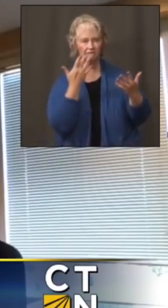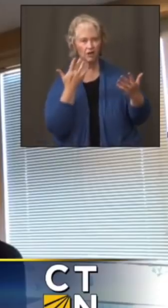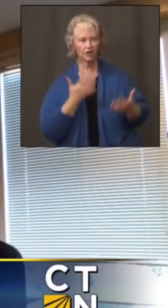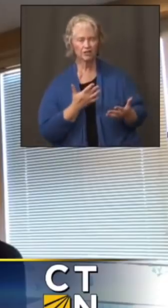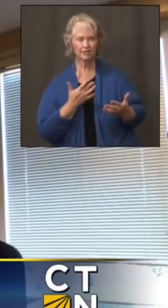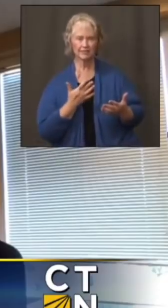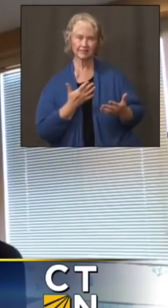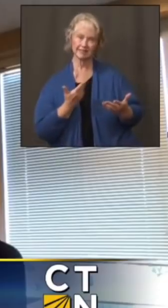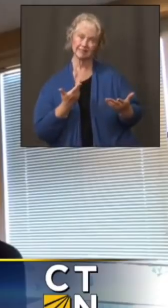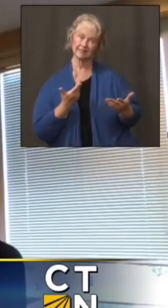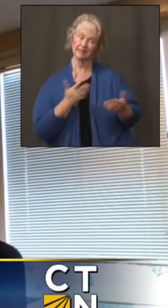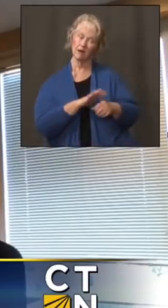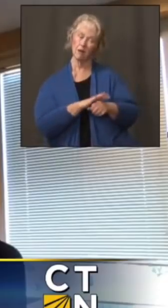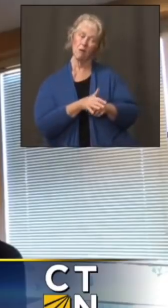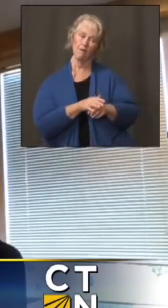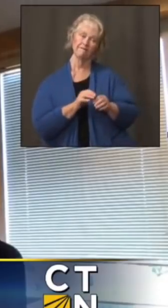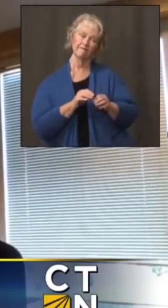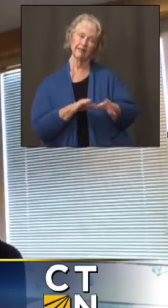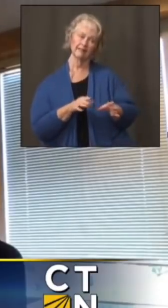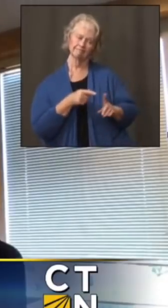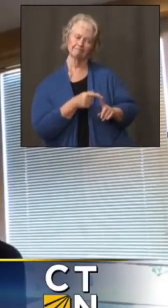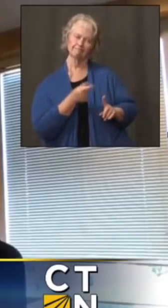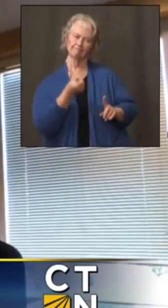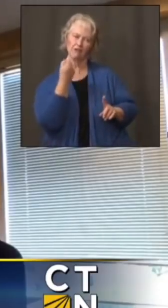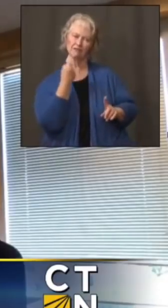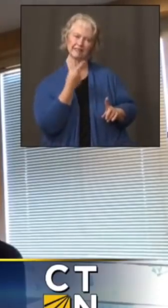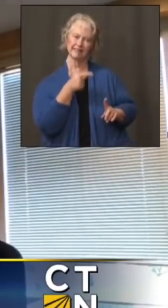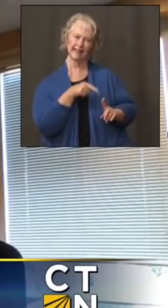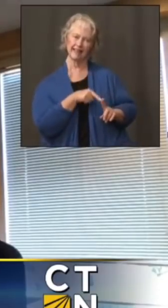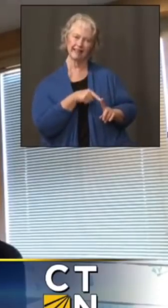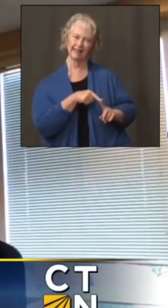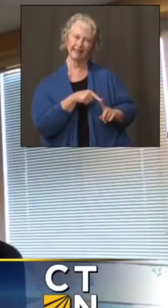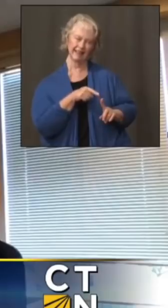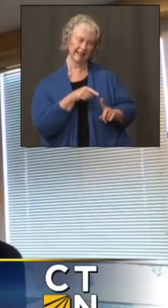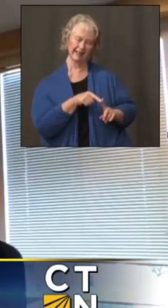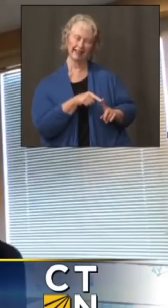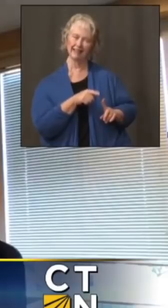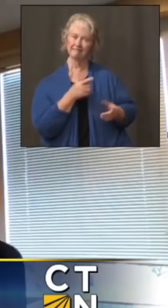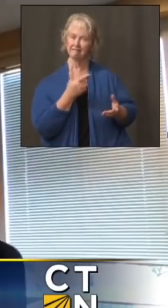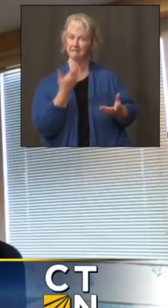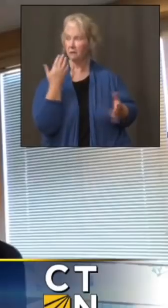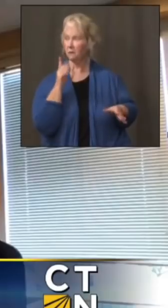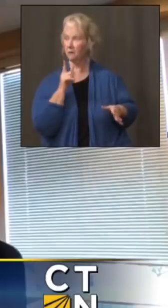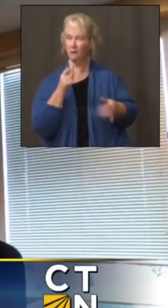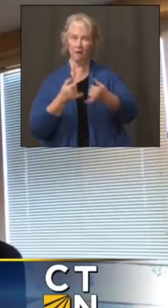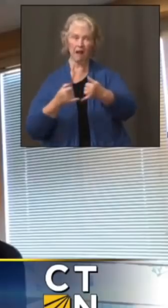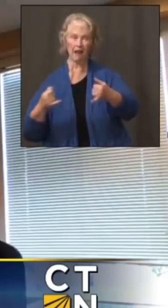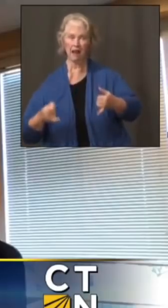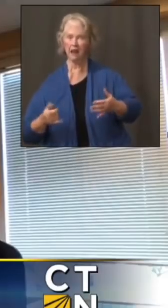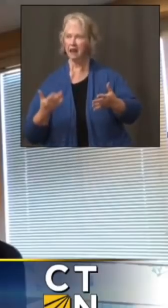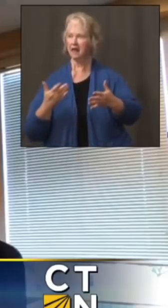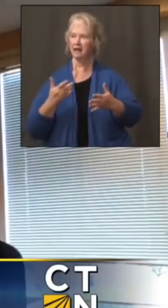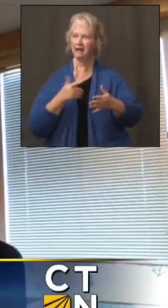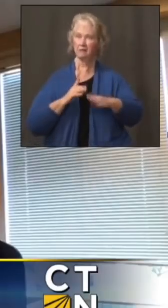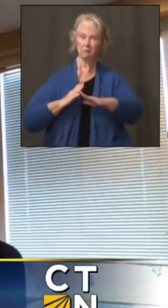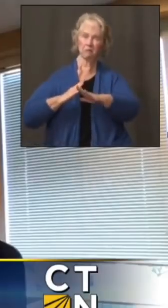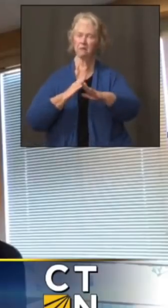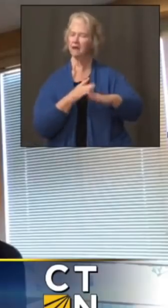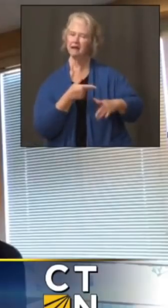COVID virus, doesn't follow those lines of behavior. So, it's really something